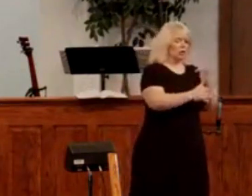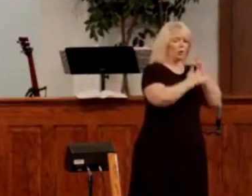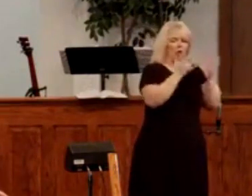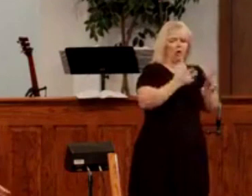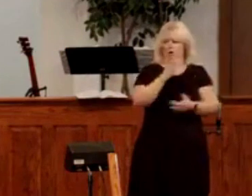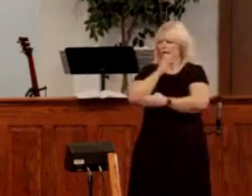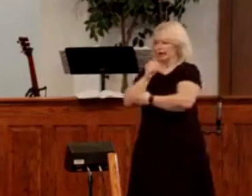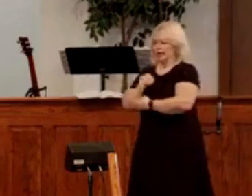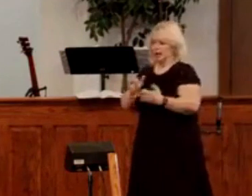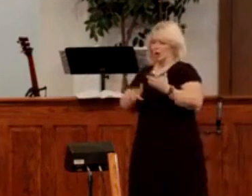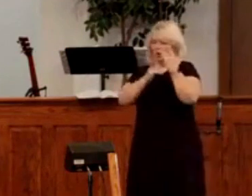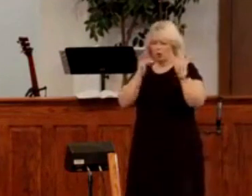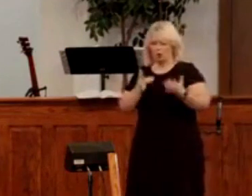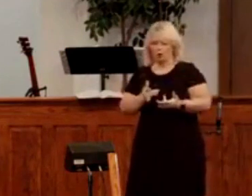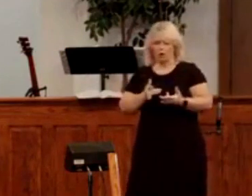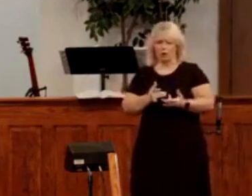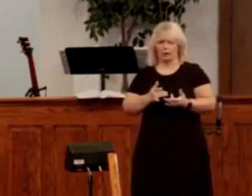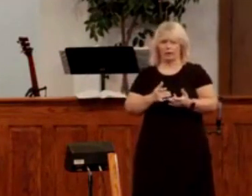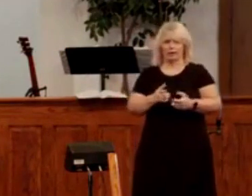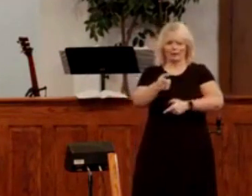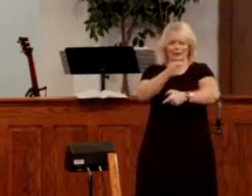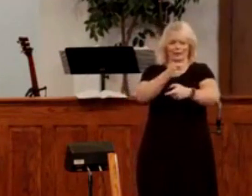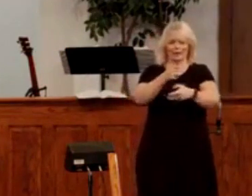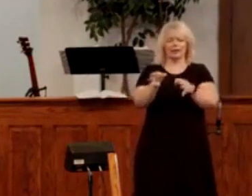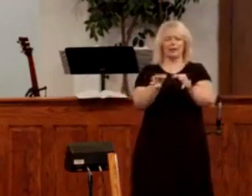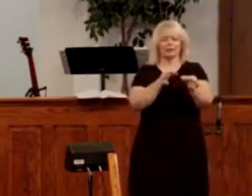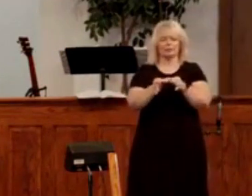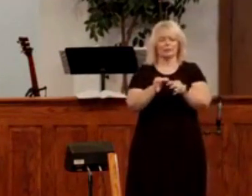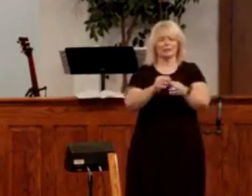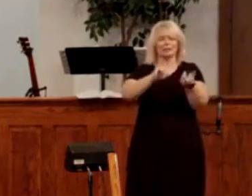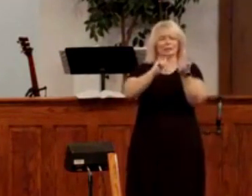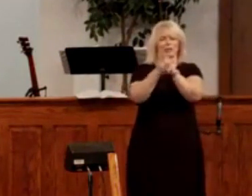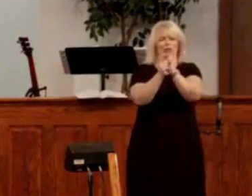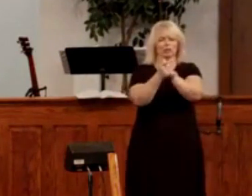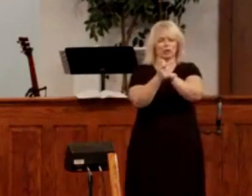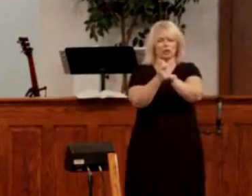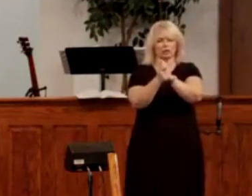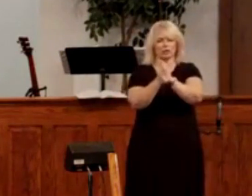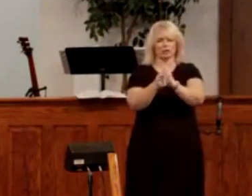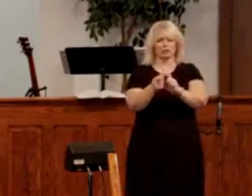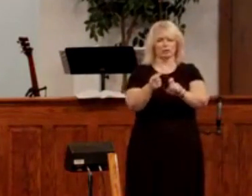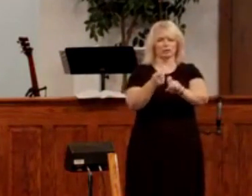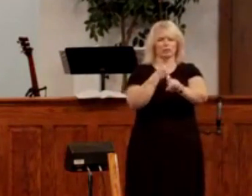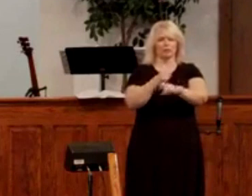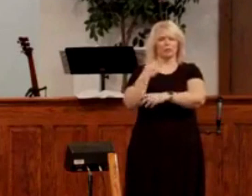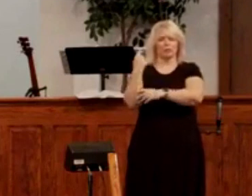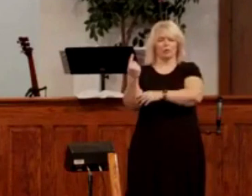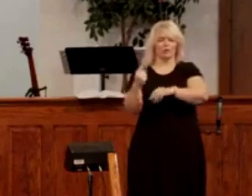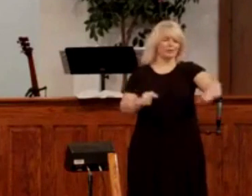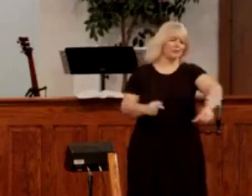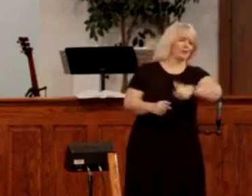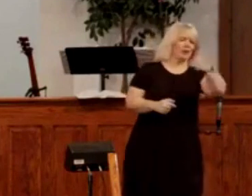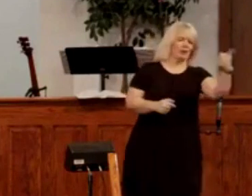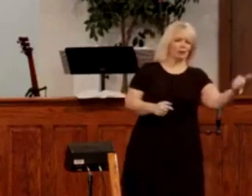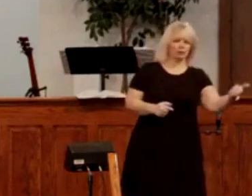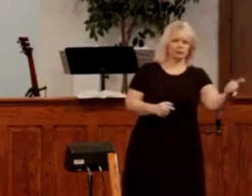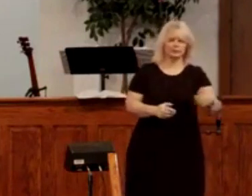he explains the transformation from one to the other. So that's our layout this morning. Let's begin with a new